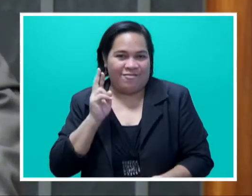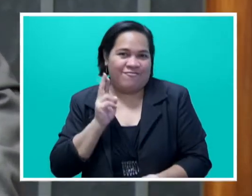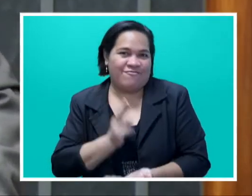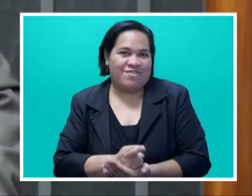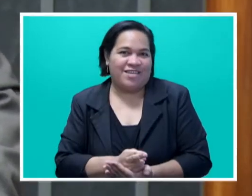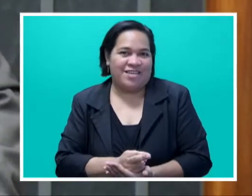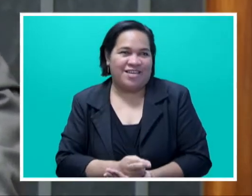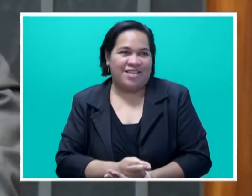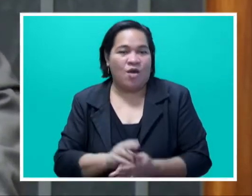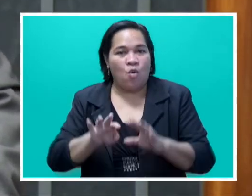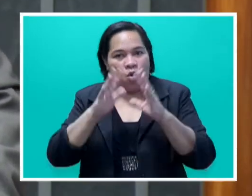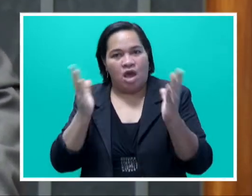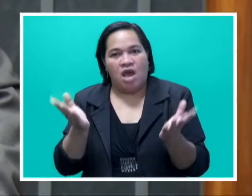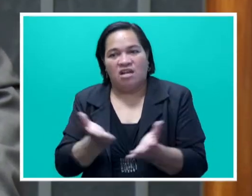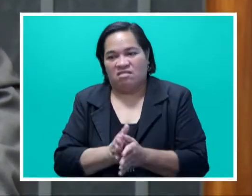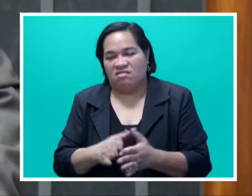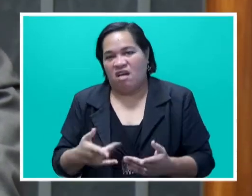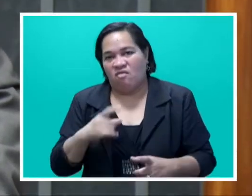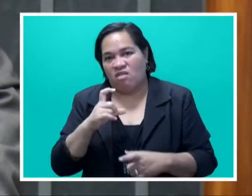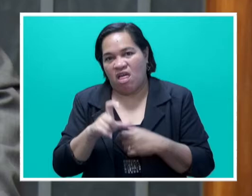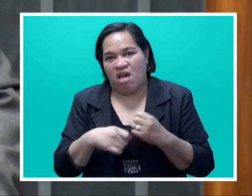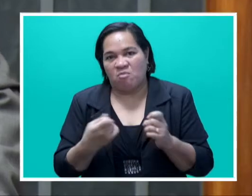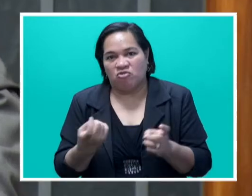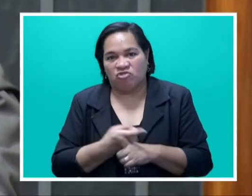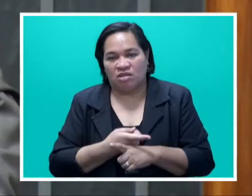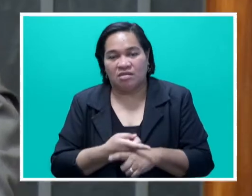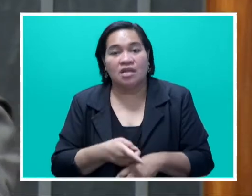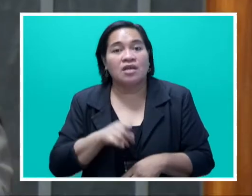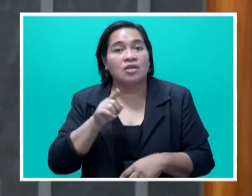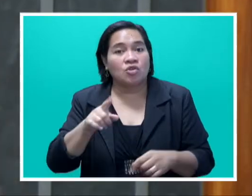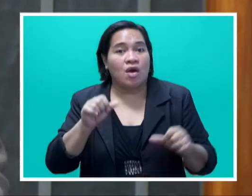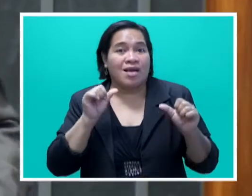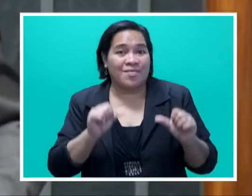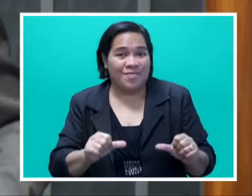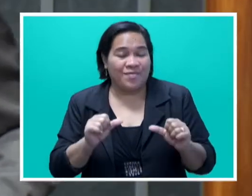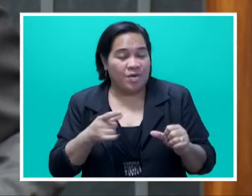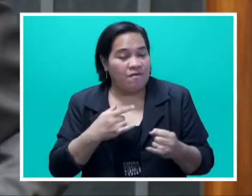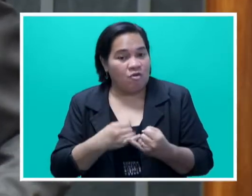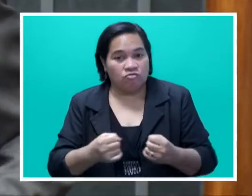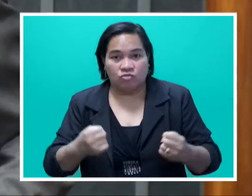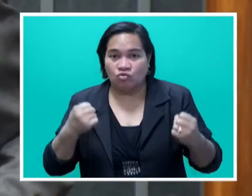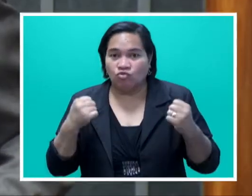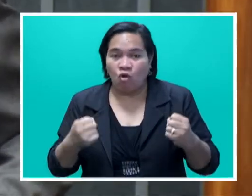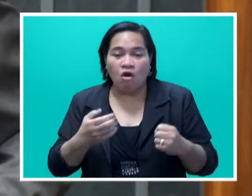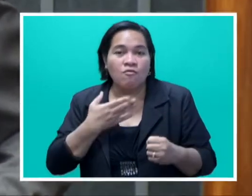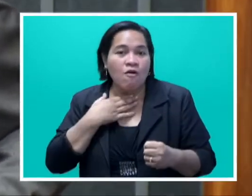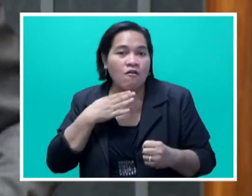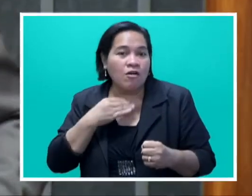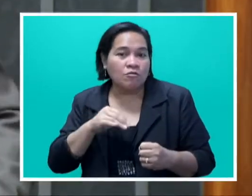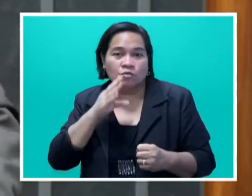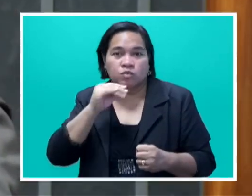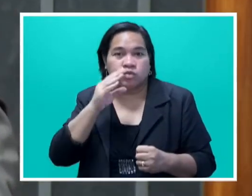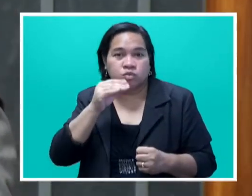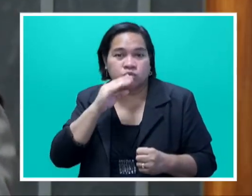the real world of climate change that His Excellency the President so strongly spoke about in his speech.